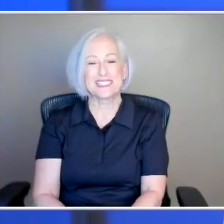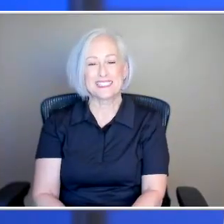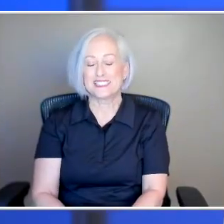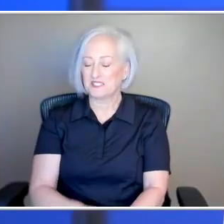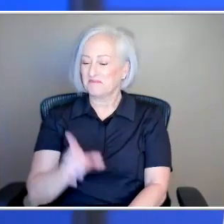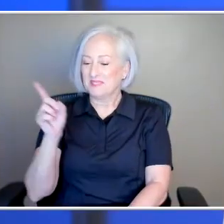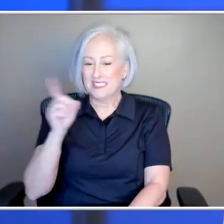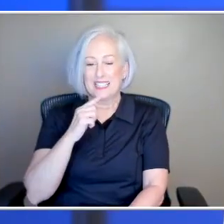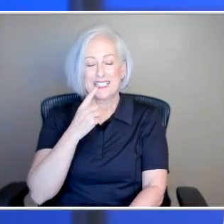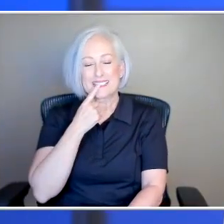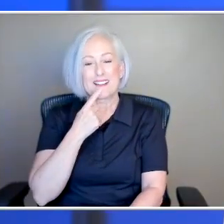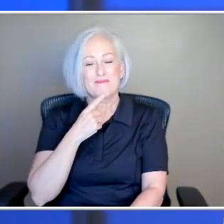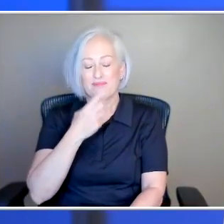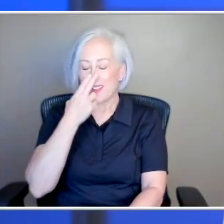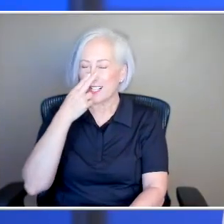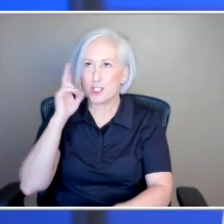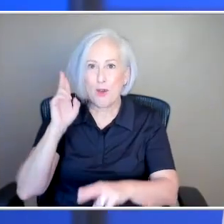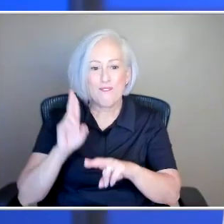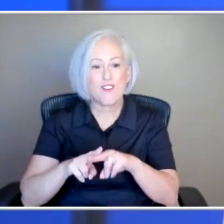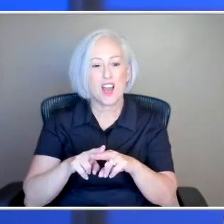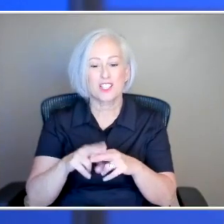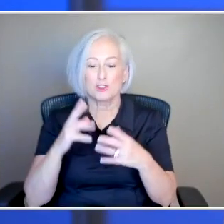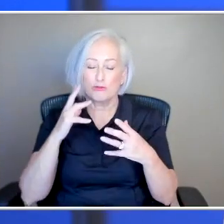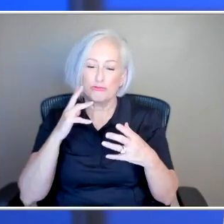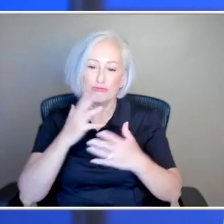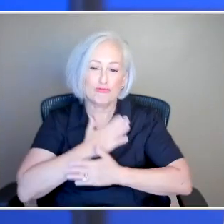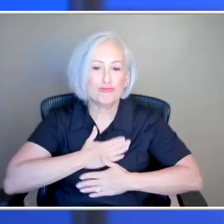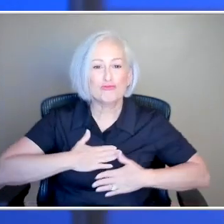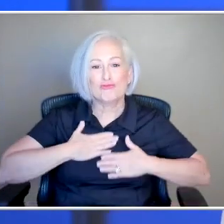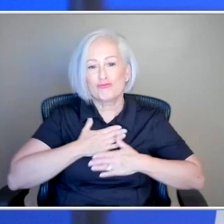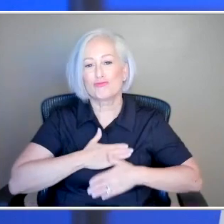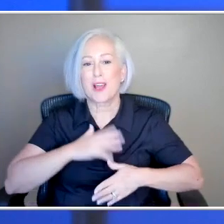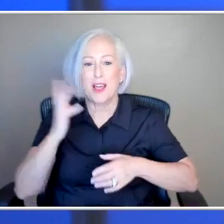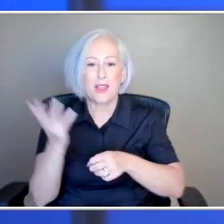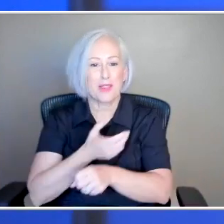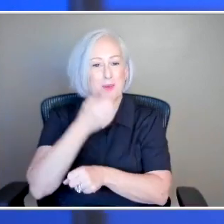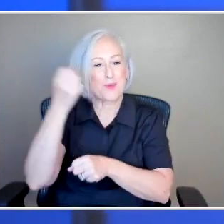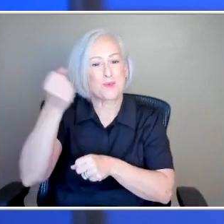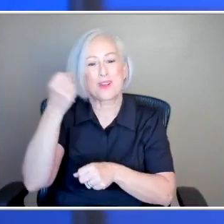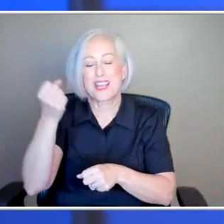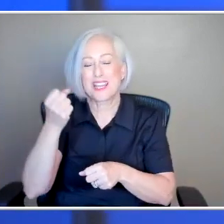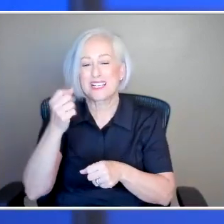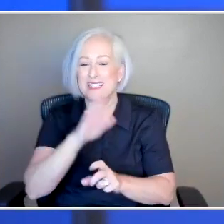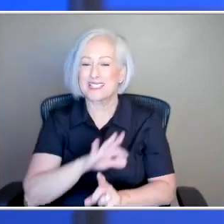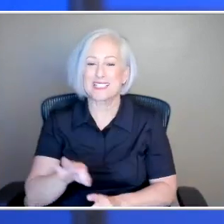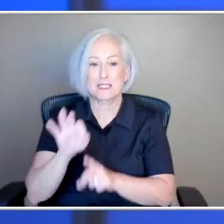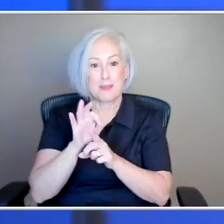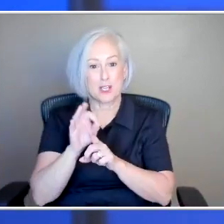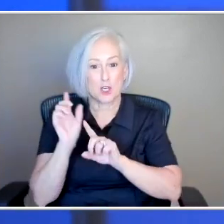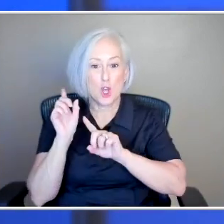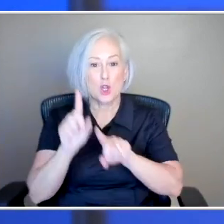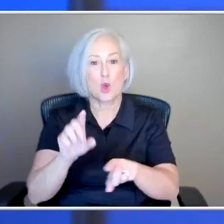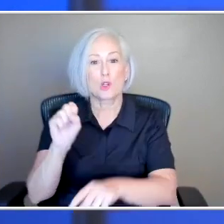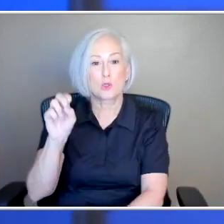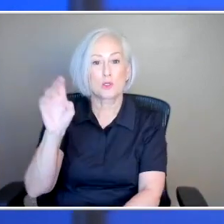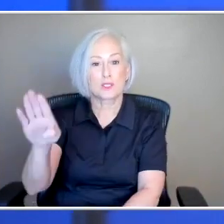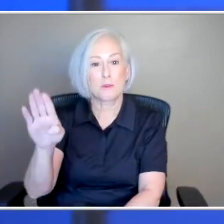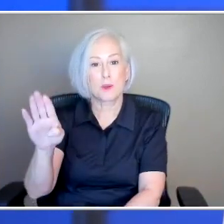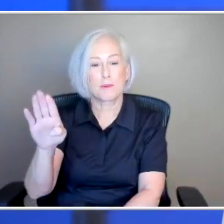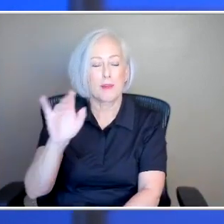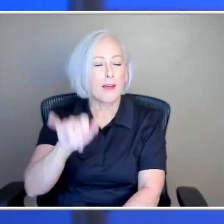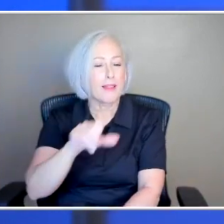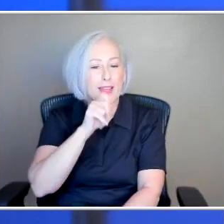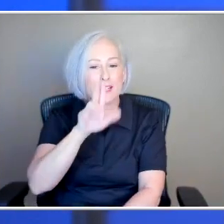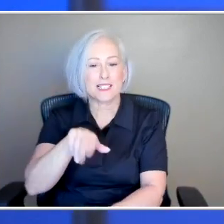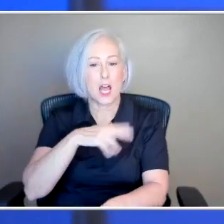be around that, around winning. It's always a really special thing. Going to a Super Bowl in itself is not a normal thing. It's a privilege.